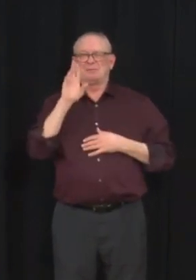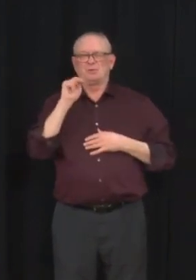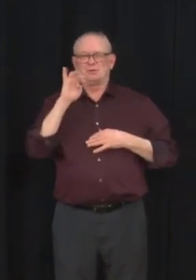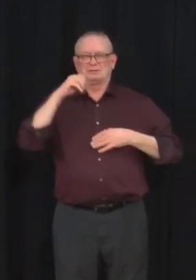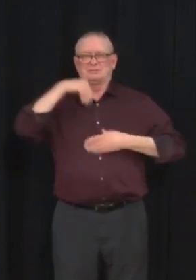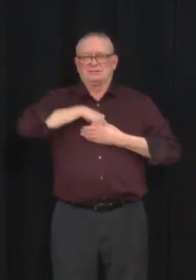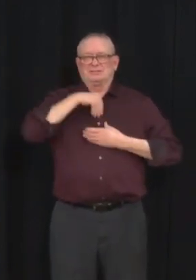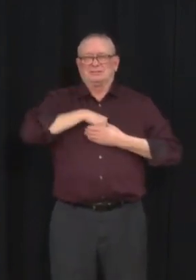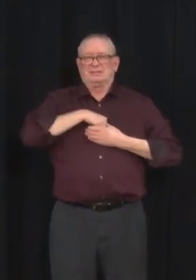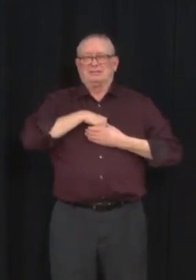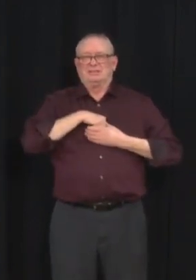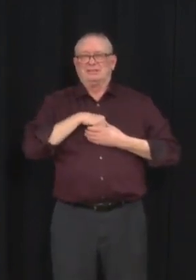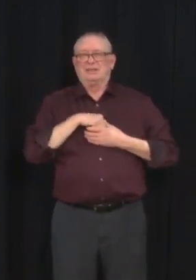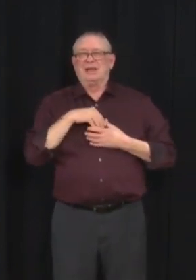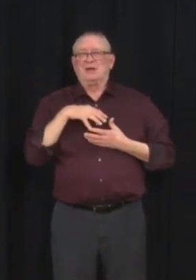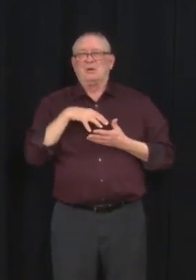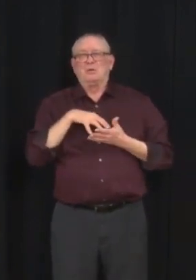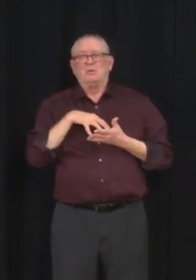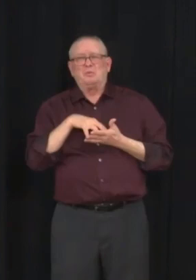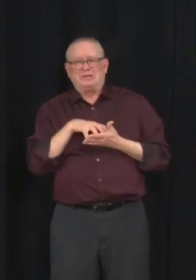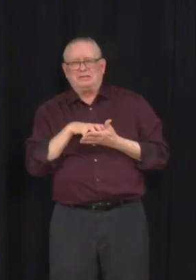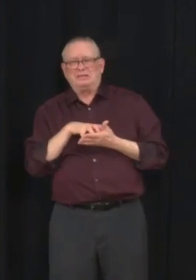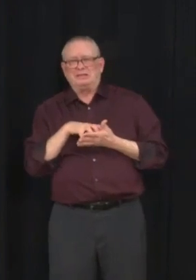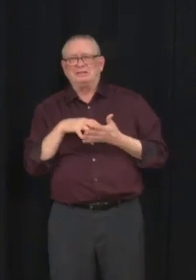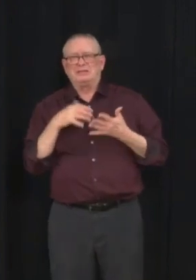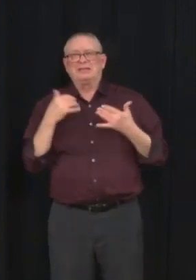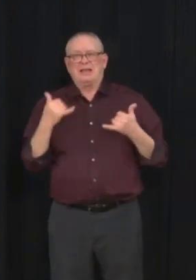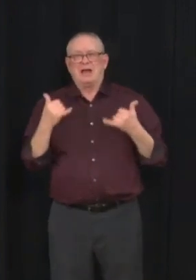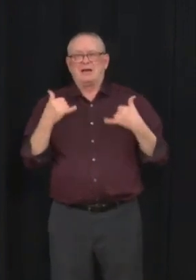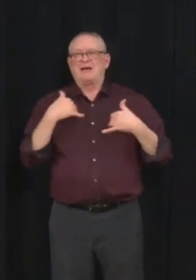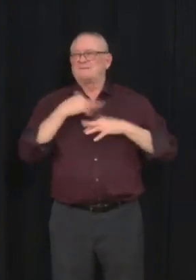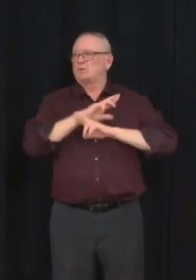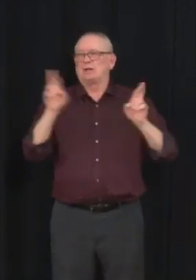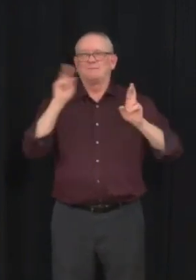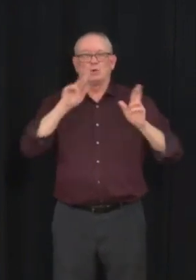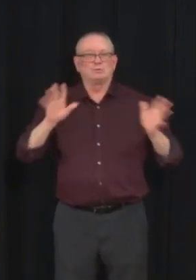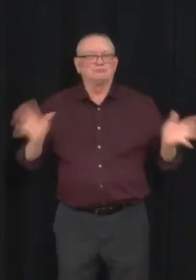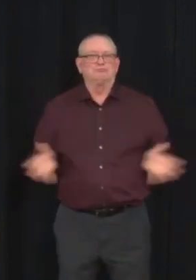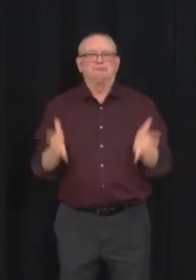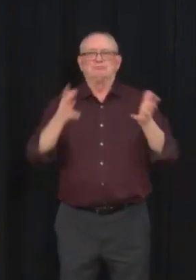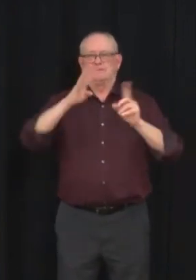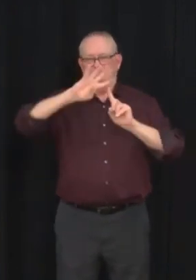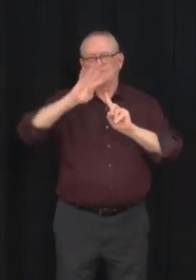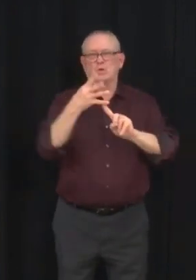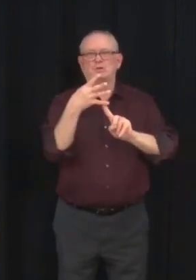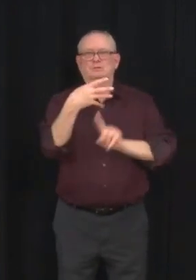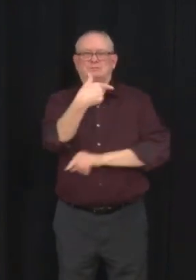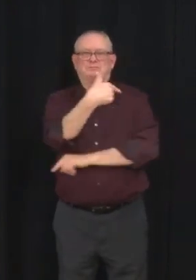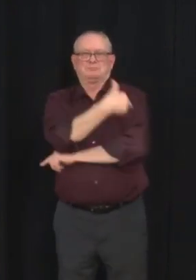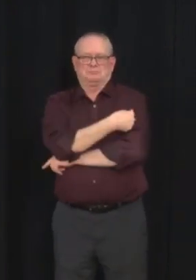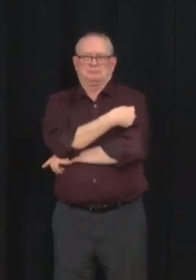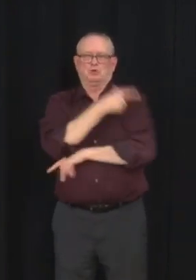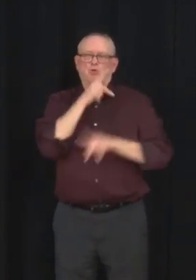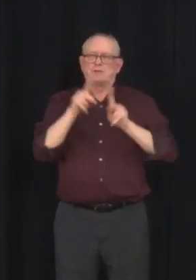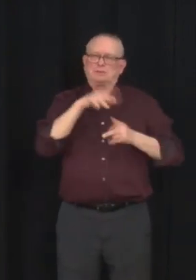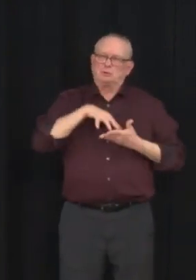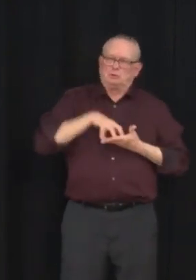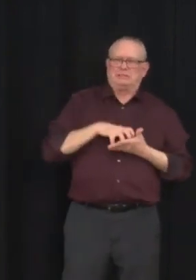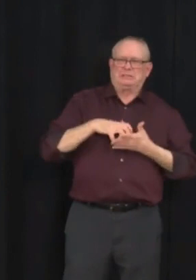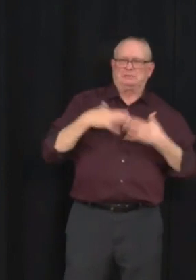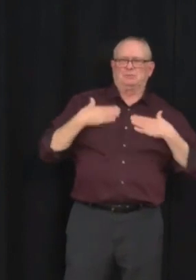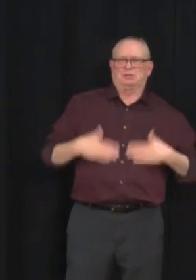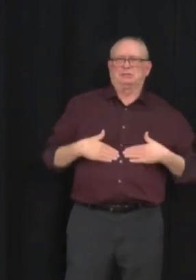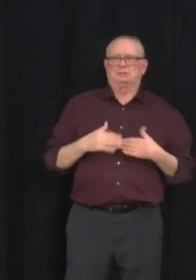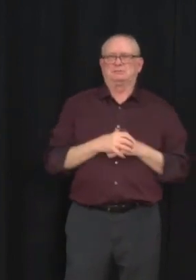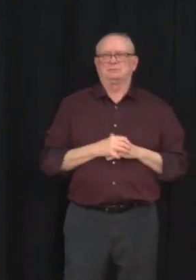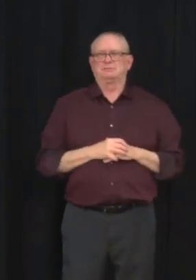these people. 3 doses is in fact considered to be a primary vaccine series for someone who is immunocompromised in